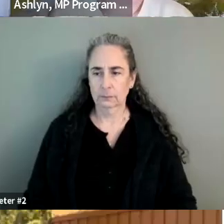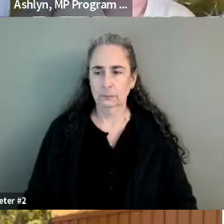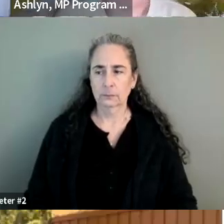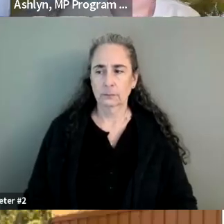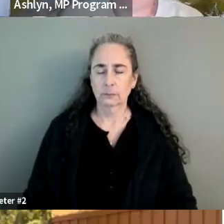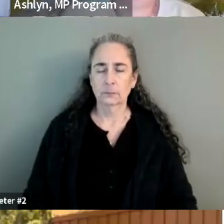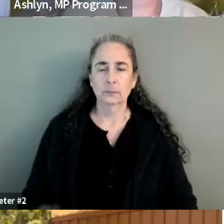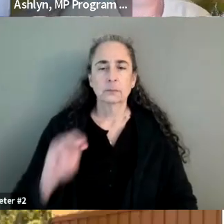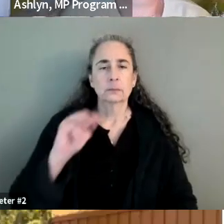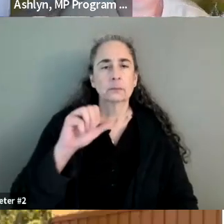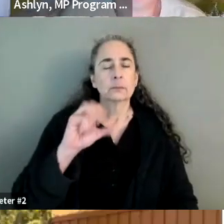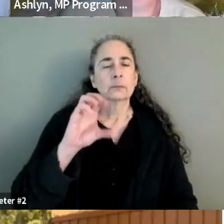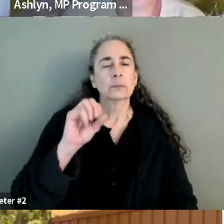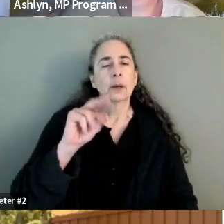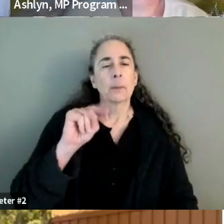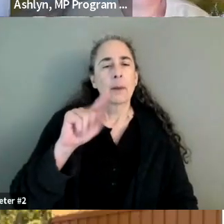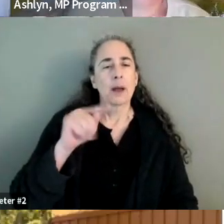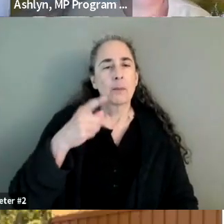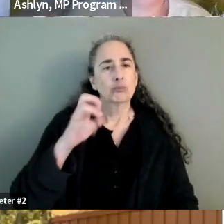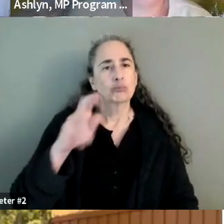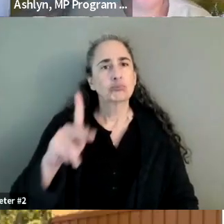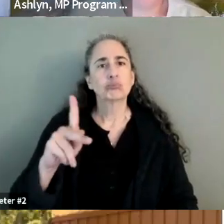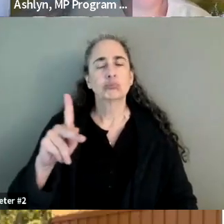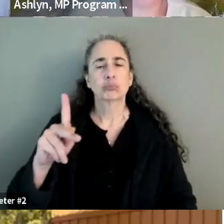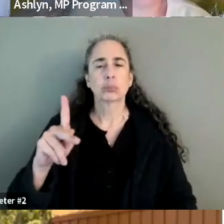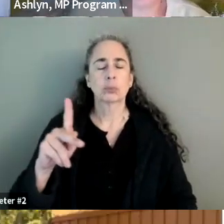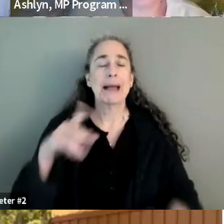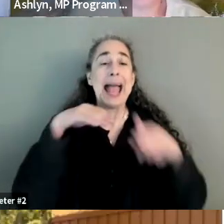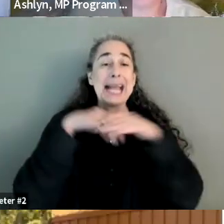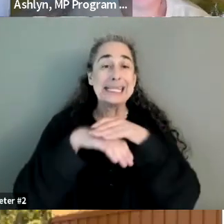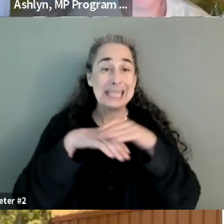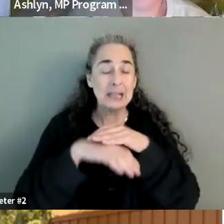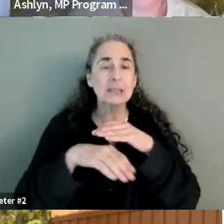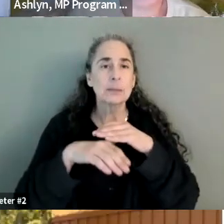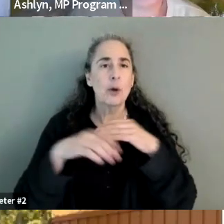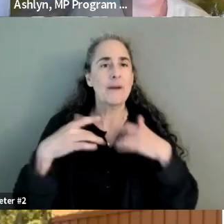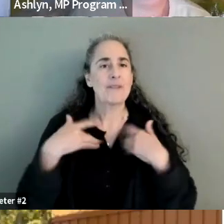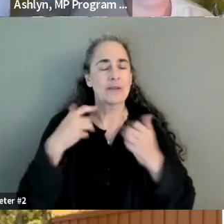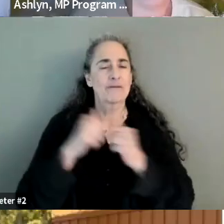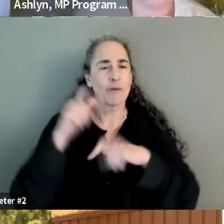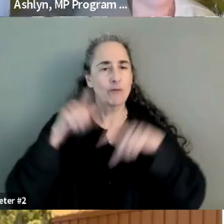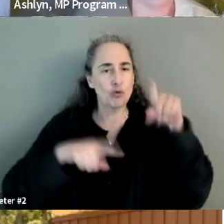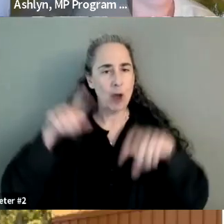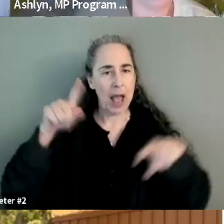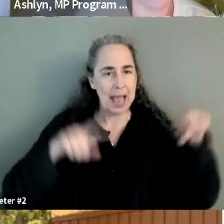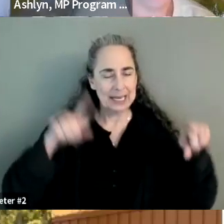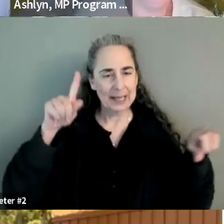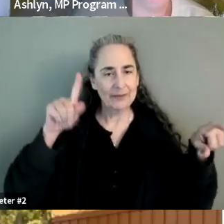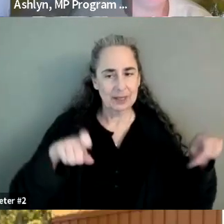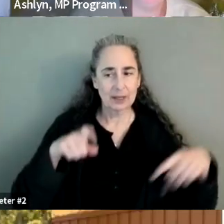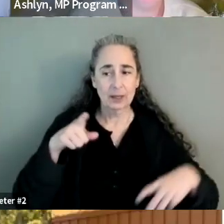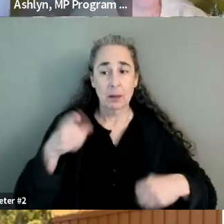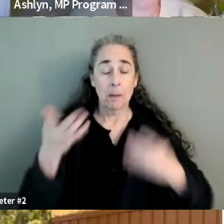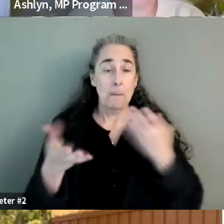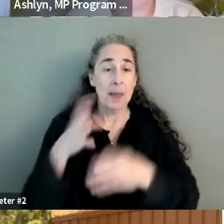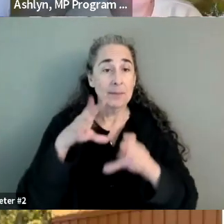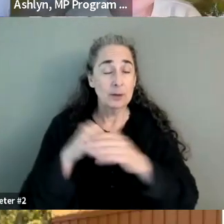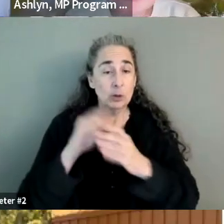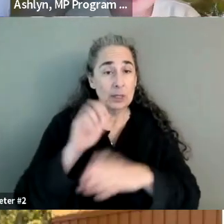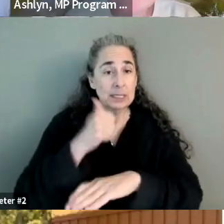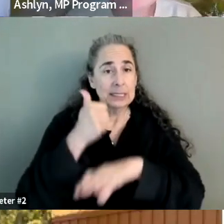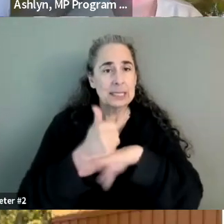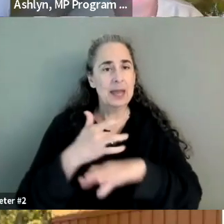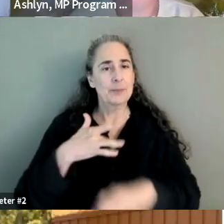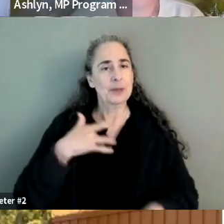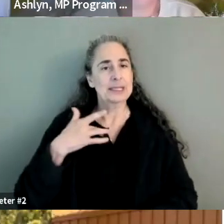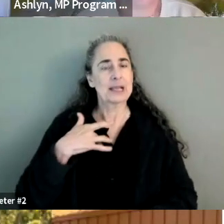Montgomery Park strives to make special events accessible for people with a variety of needs. This may include setting up a sensory